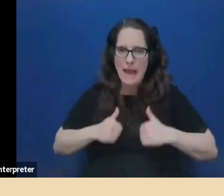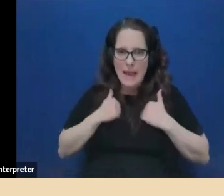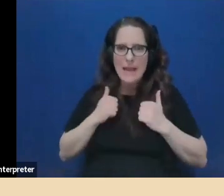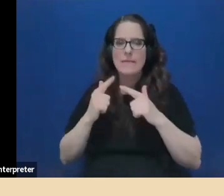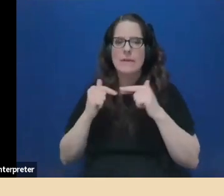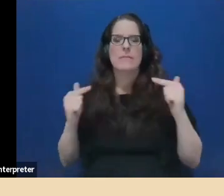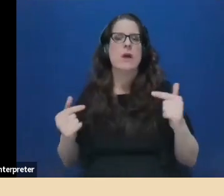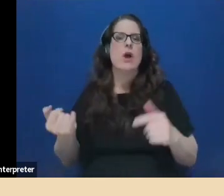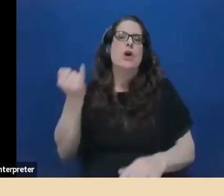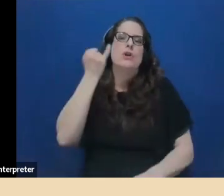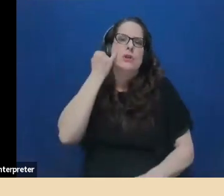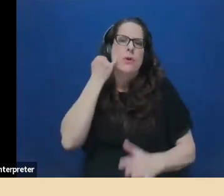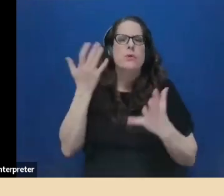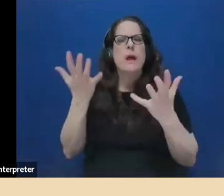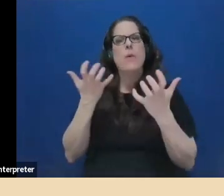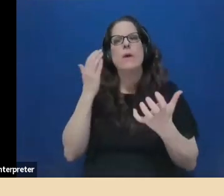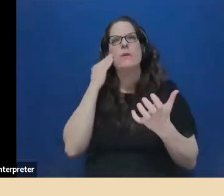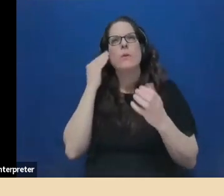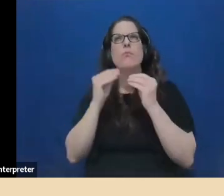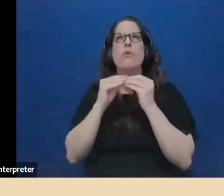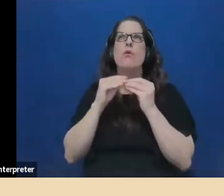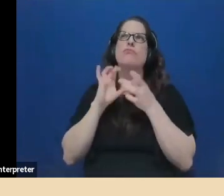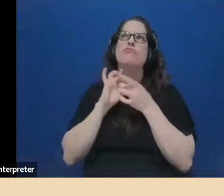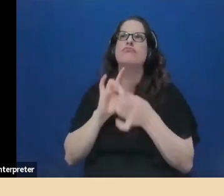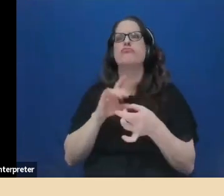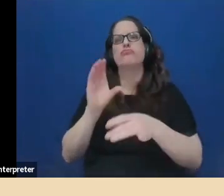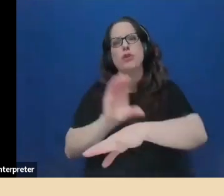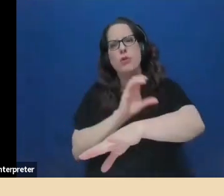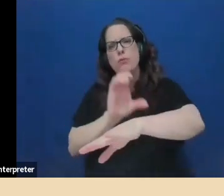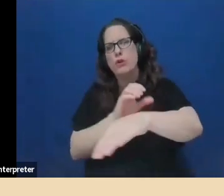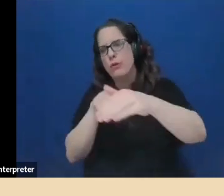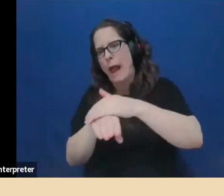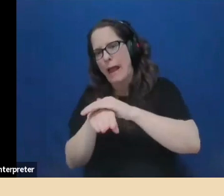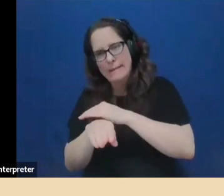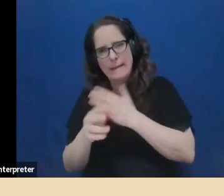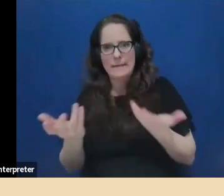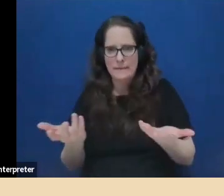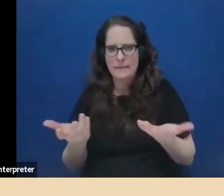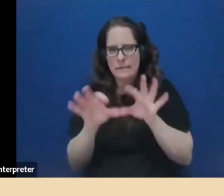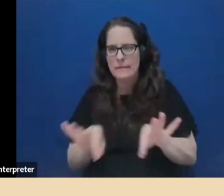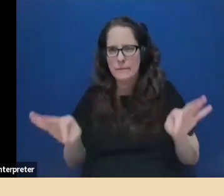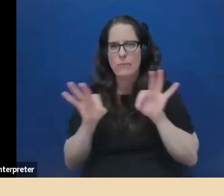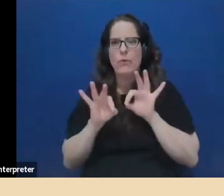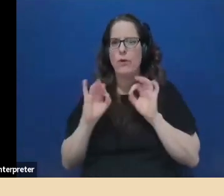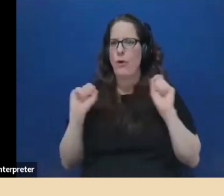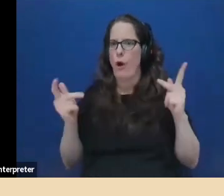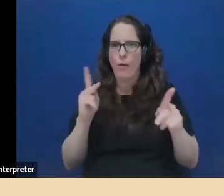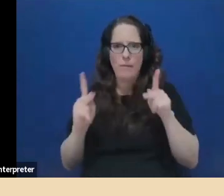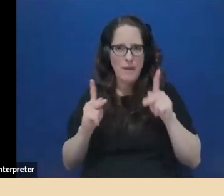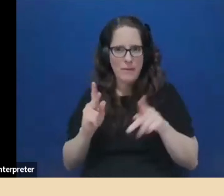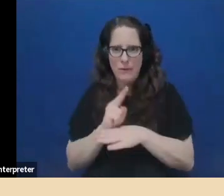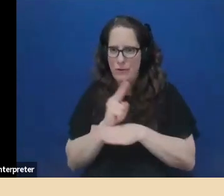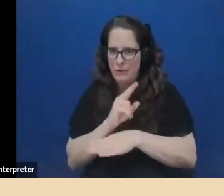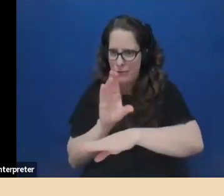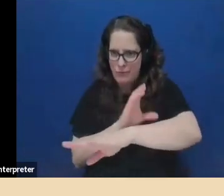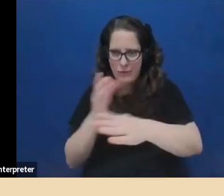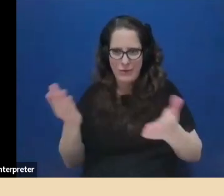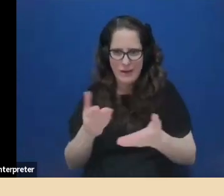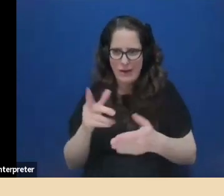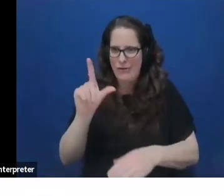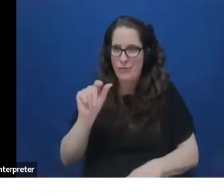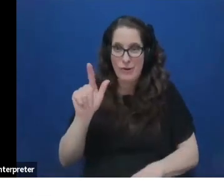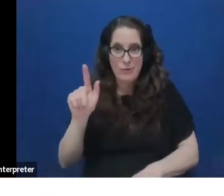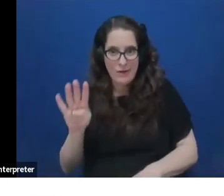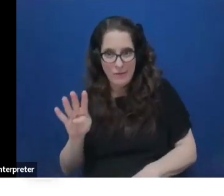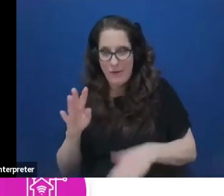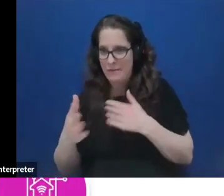say you're wondering about computer access. Very big thing. Everybody uses computers in 2024, whether we have